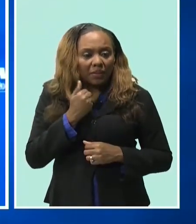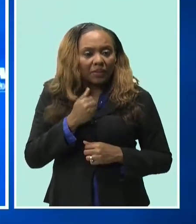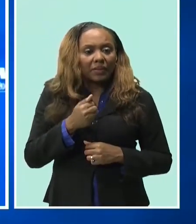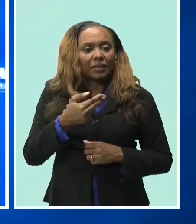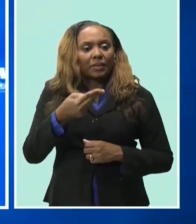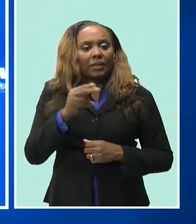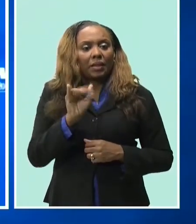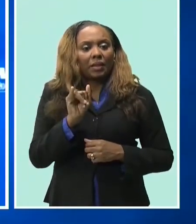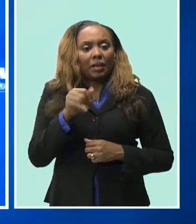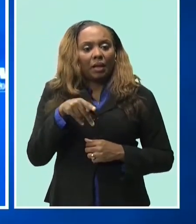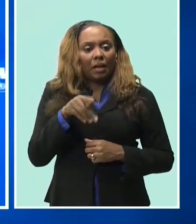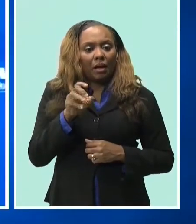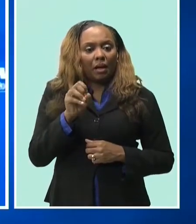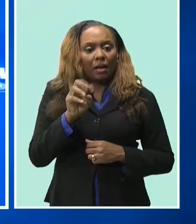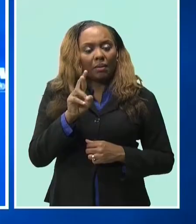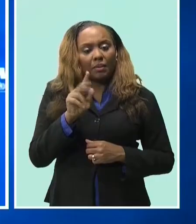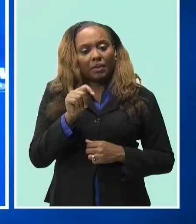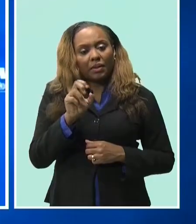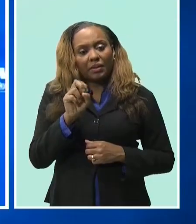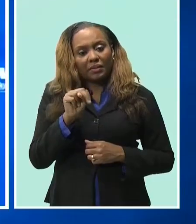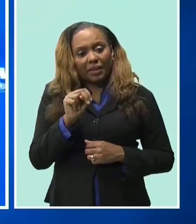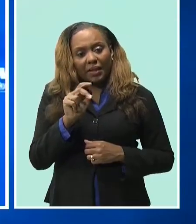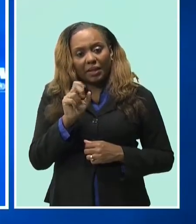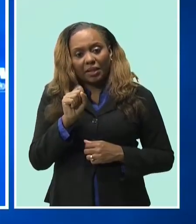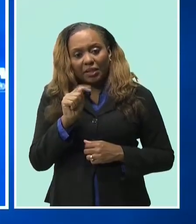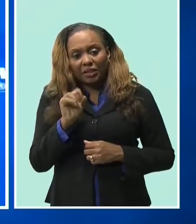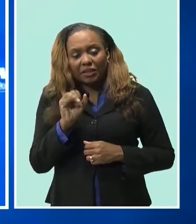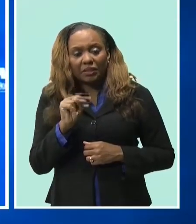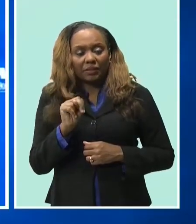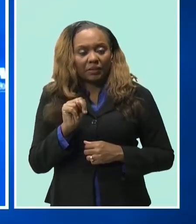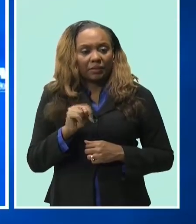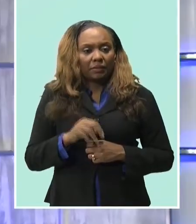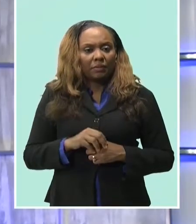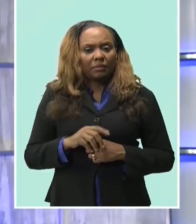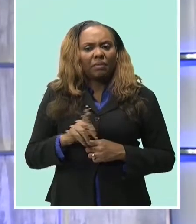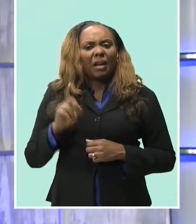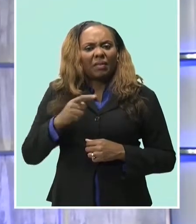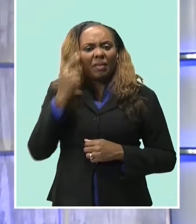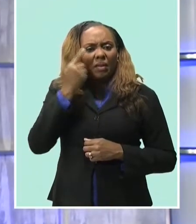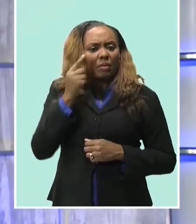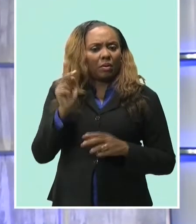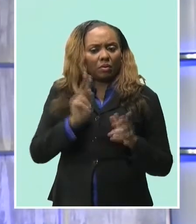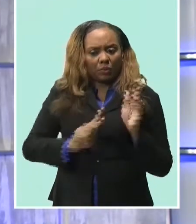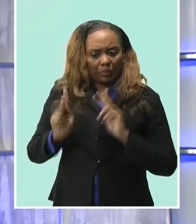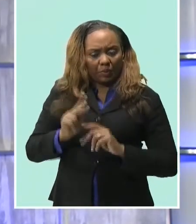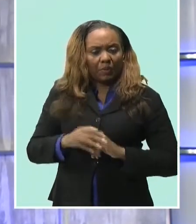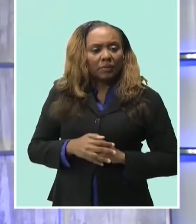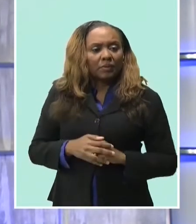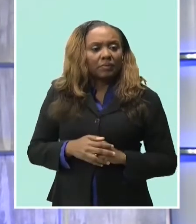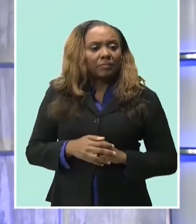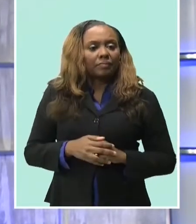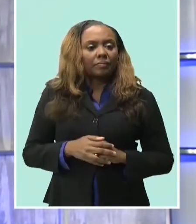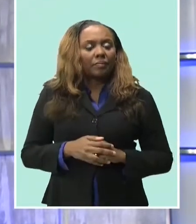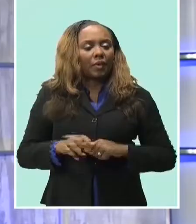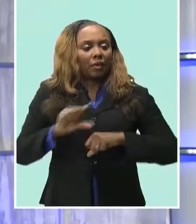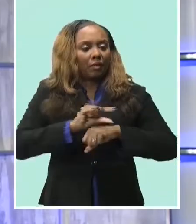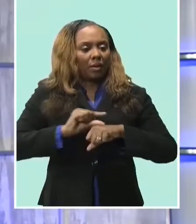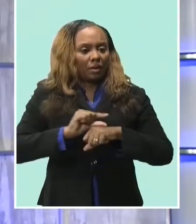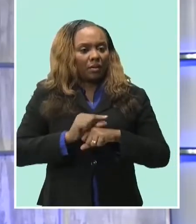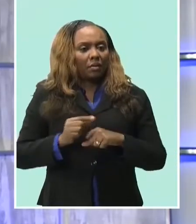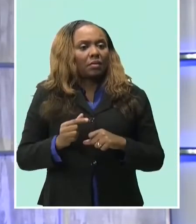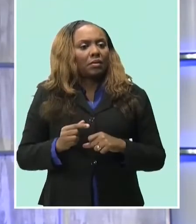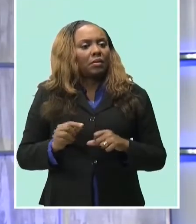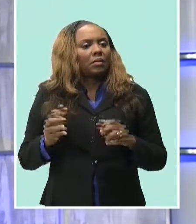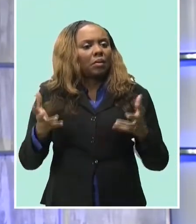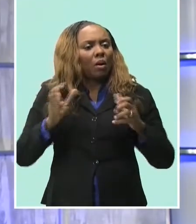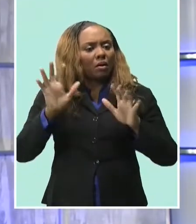that nature. Therefore, we have to protect those individuals. Well, there's a call in Grenada tonight for compassion